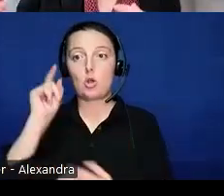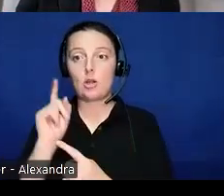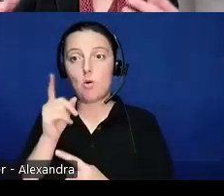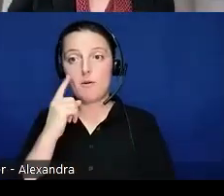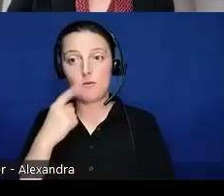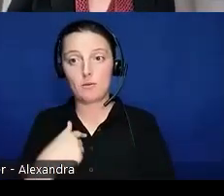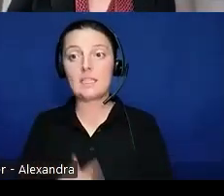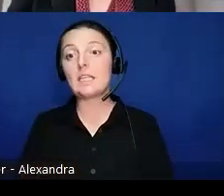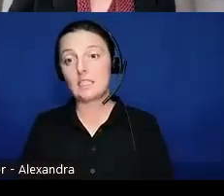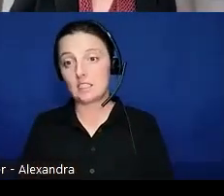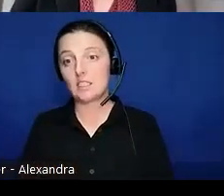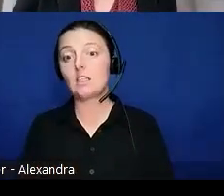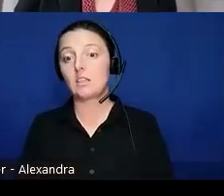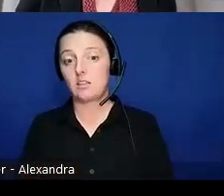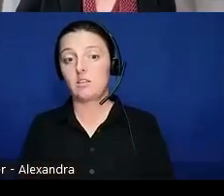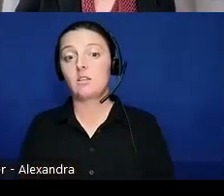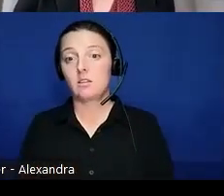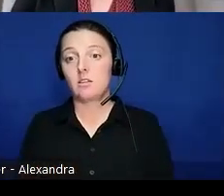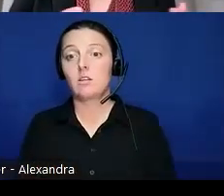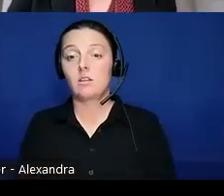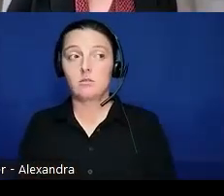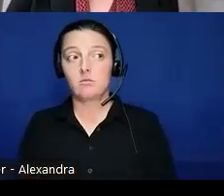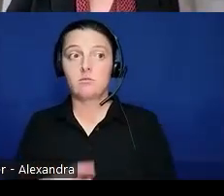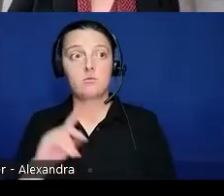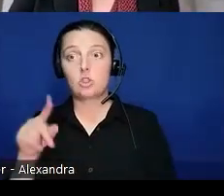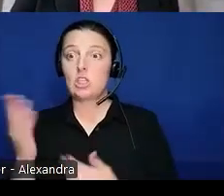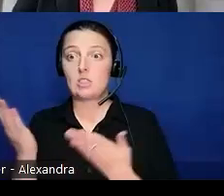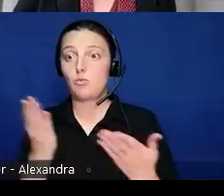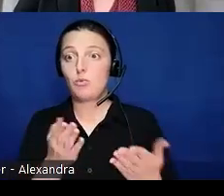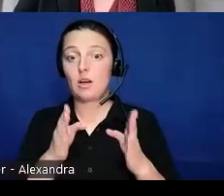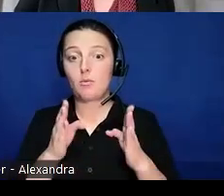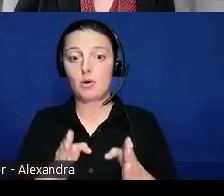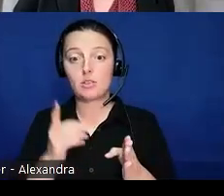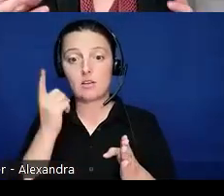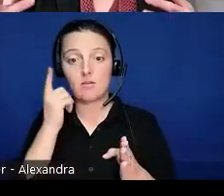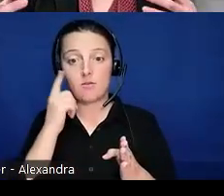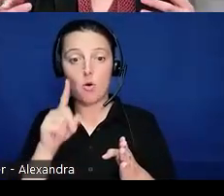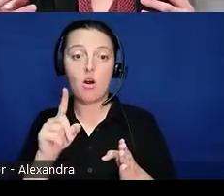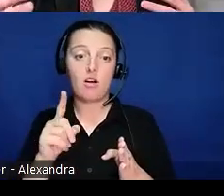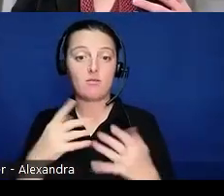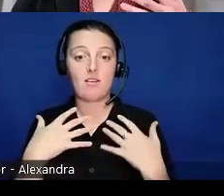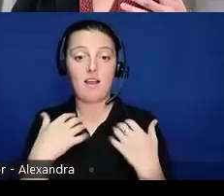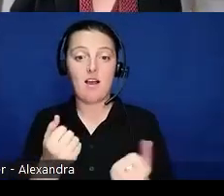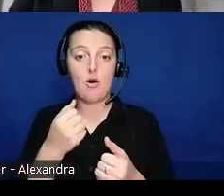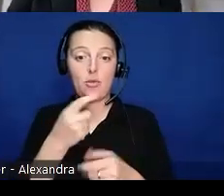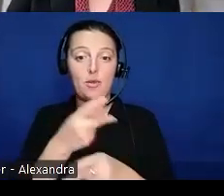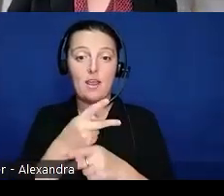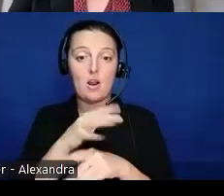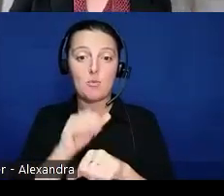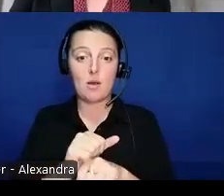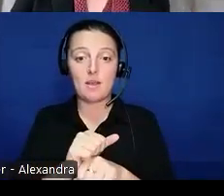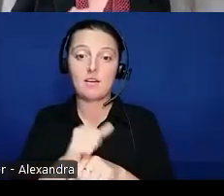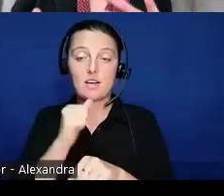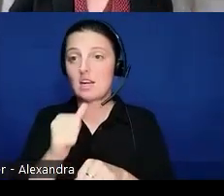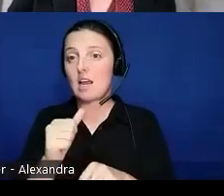even bringing someone to a health appointment doesn't mean that they're going to have wraparound primary care. That is just the beginning. And